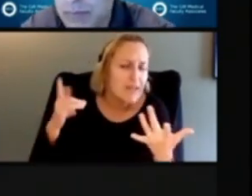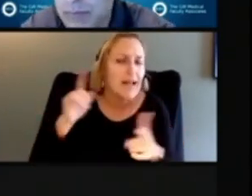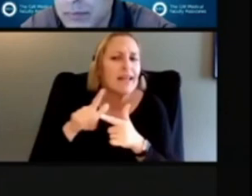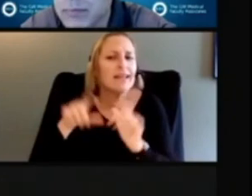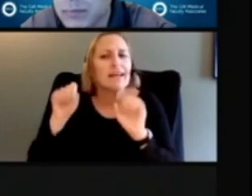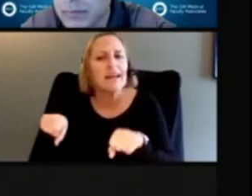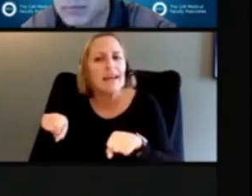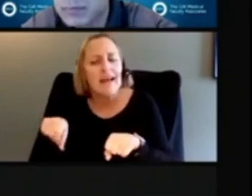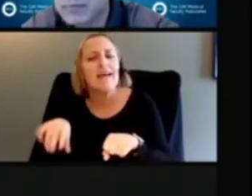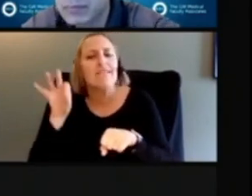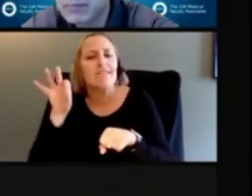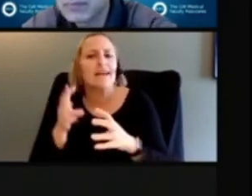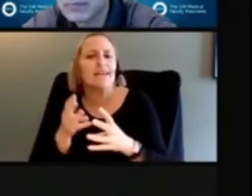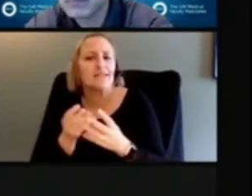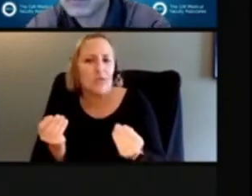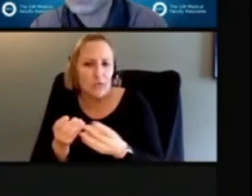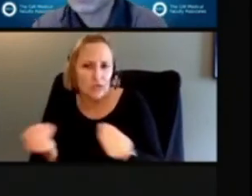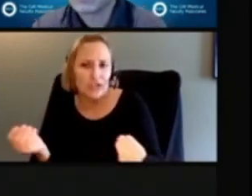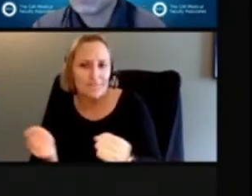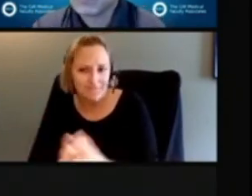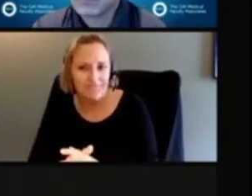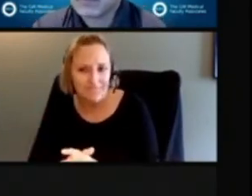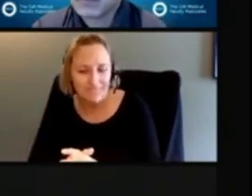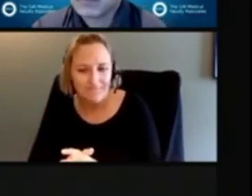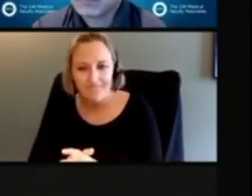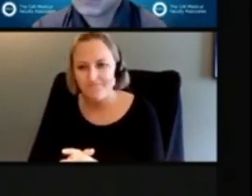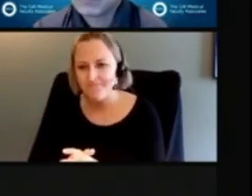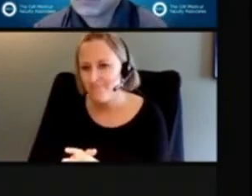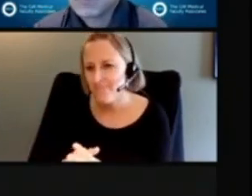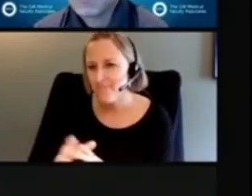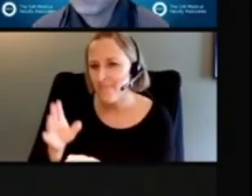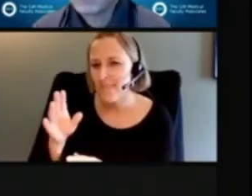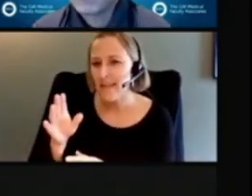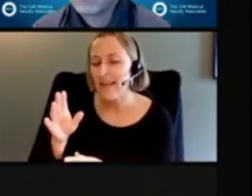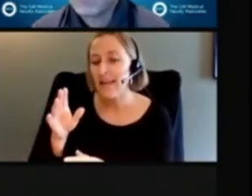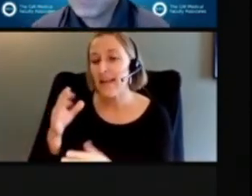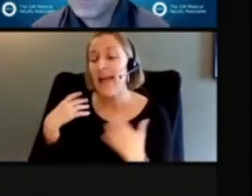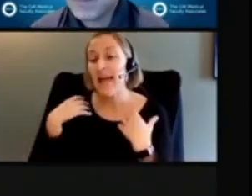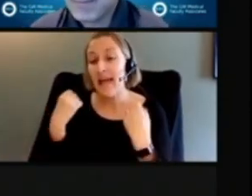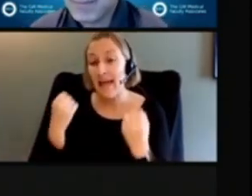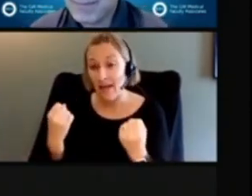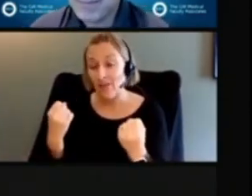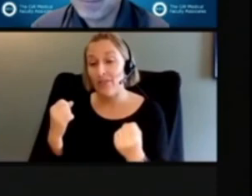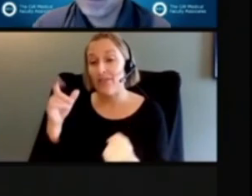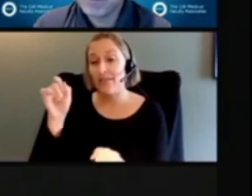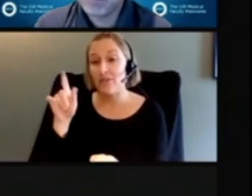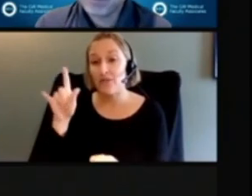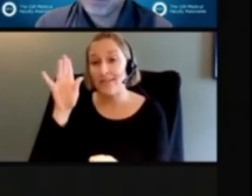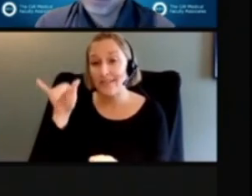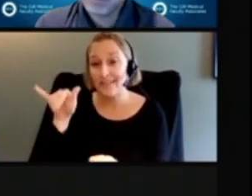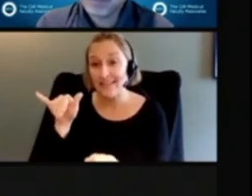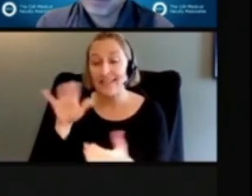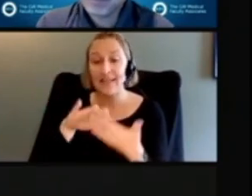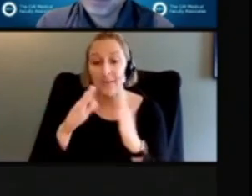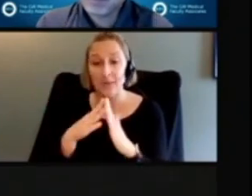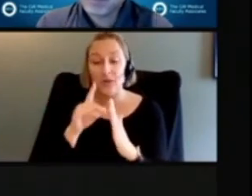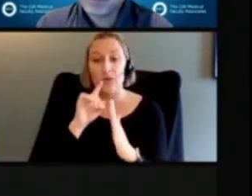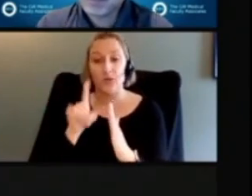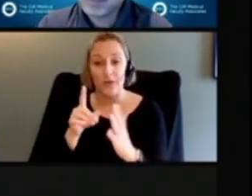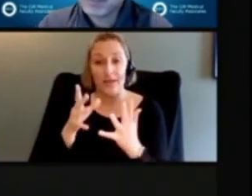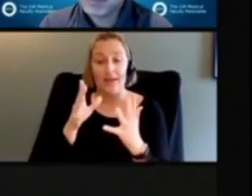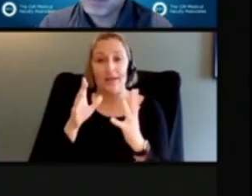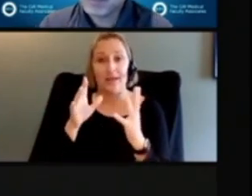with solutions. Well, the health literacy community, you're in the right place. The health literacy community is all about seeing things from the